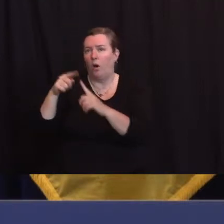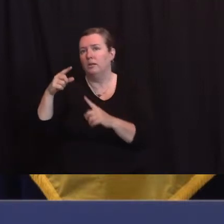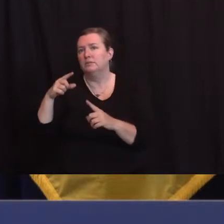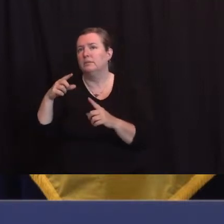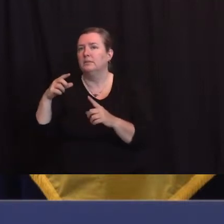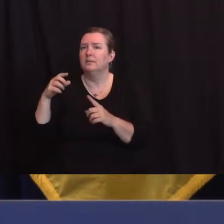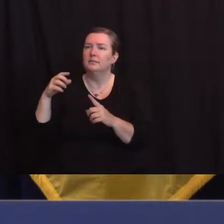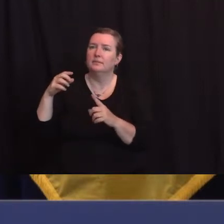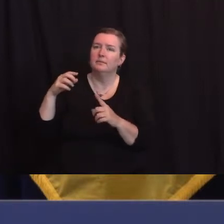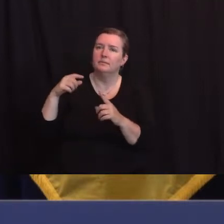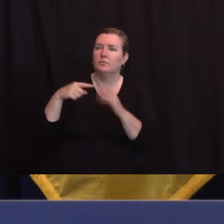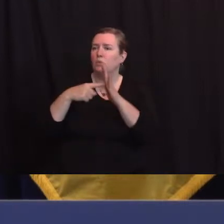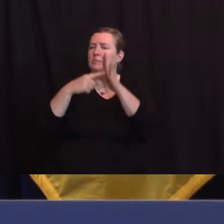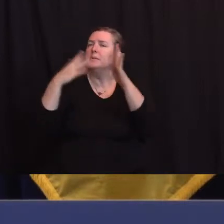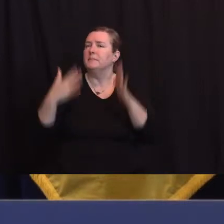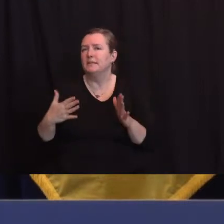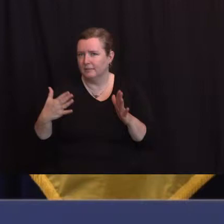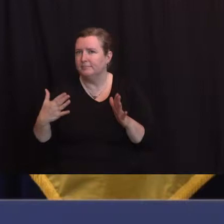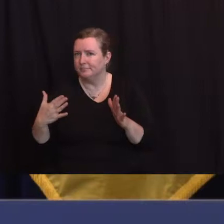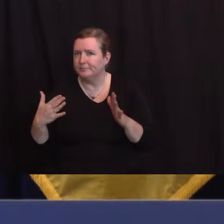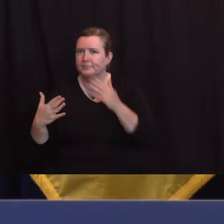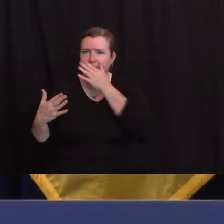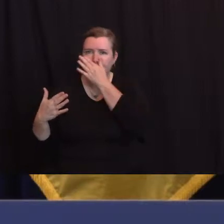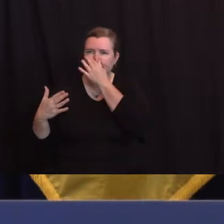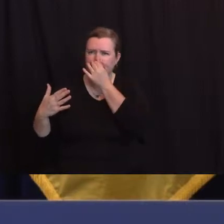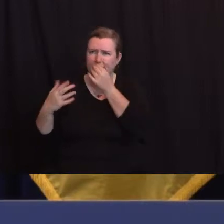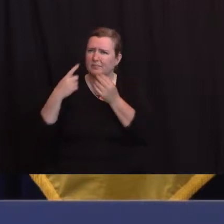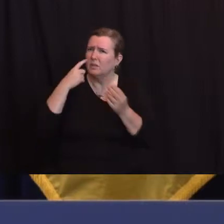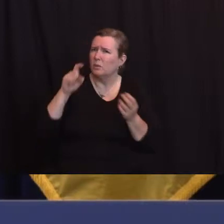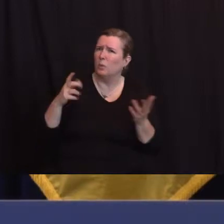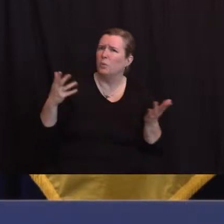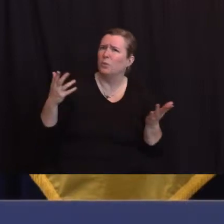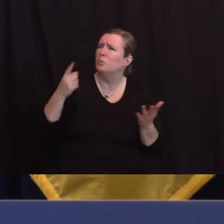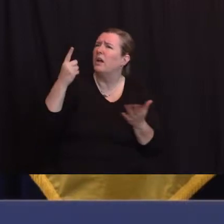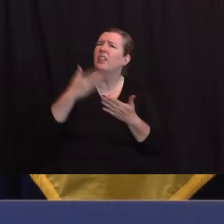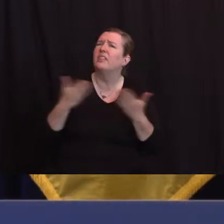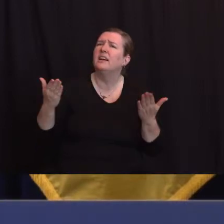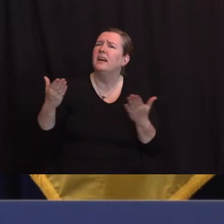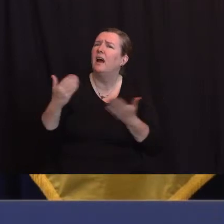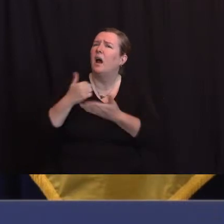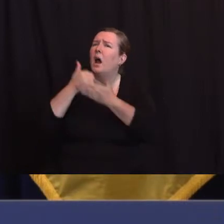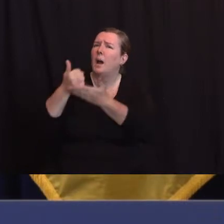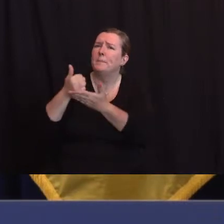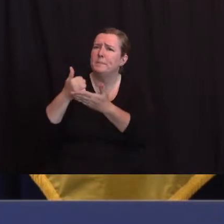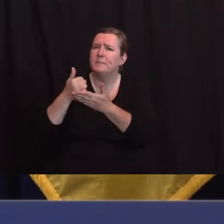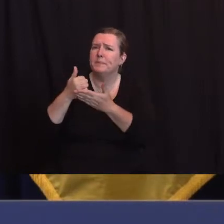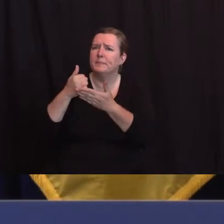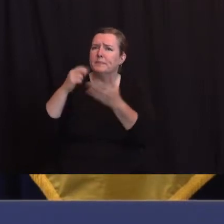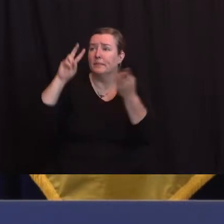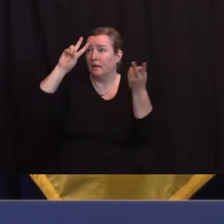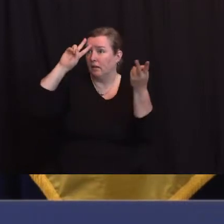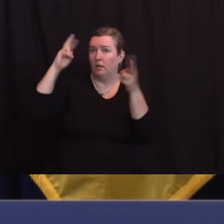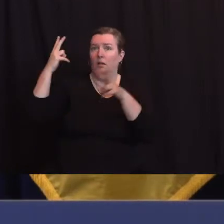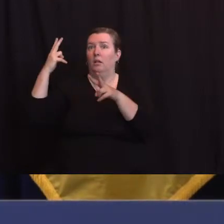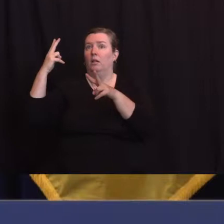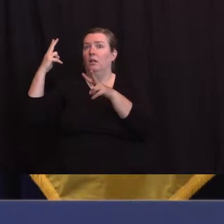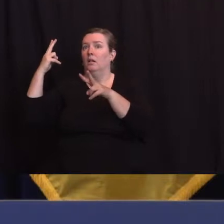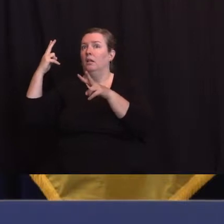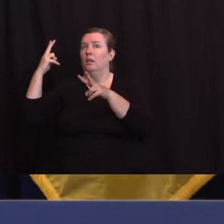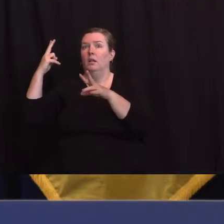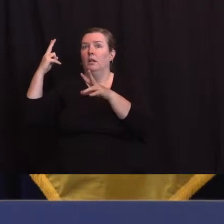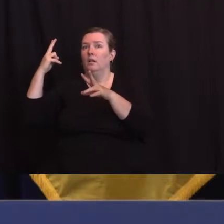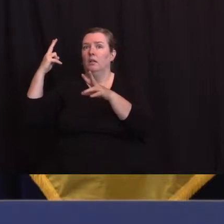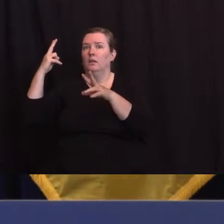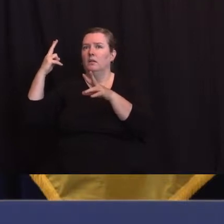specific one factor that seems to change people's minds, when these discussions are taking place to encourage them to get